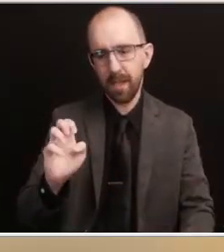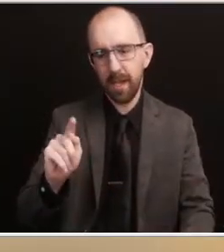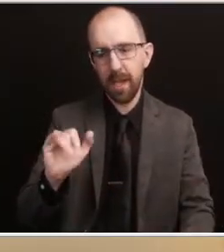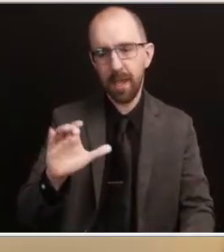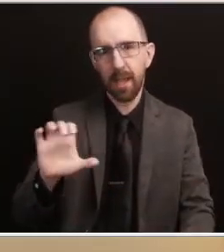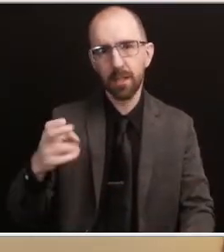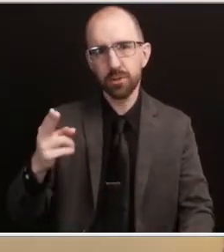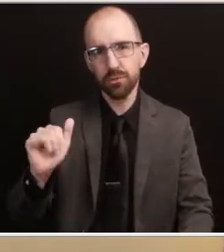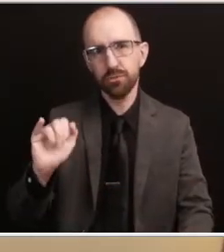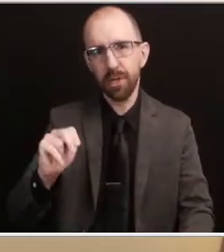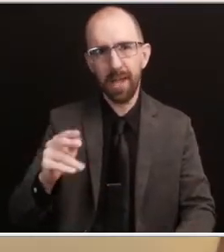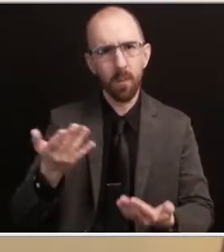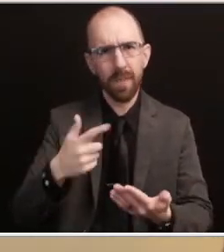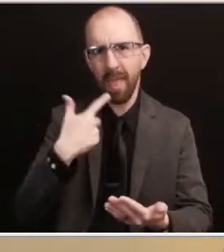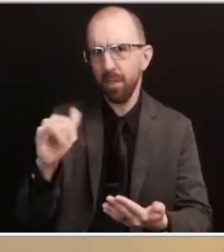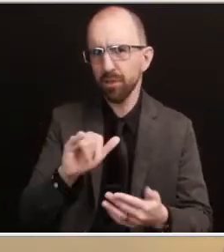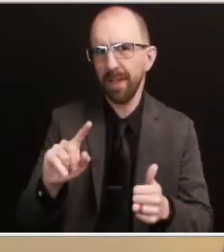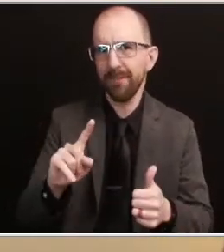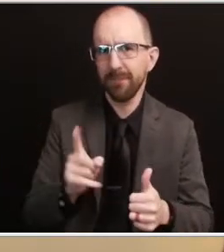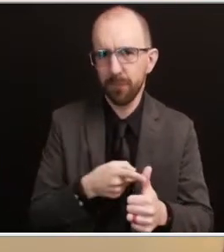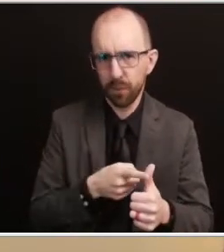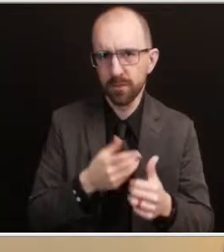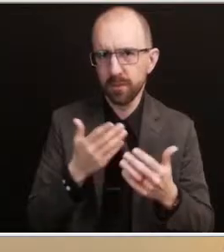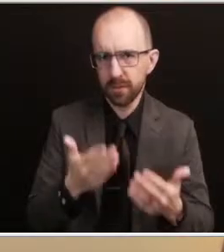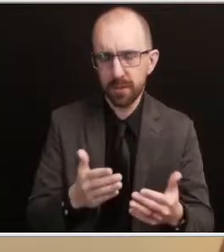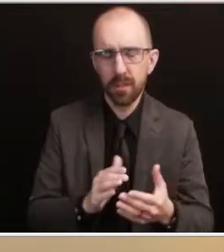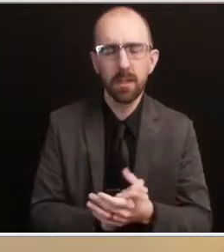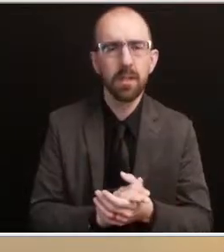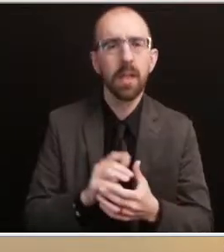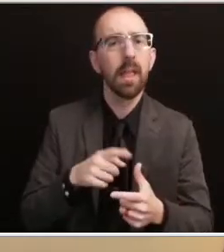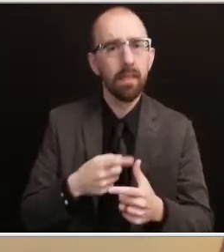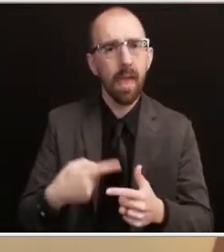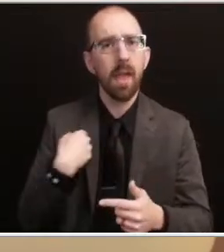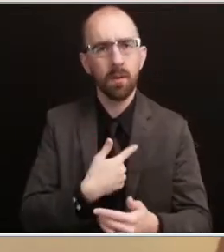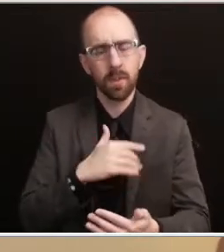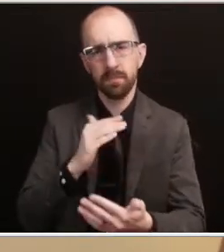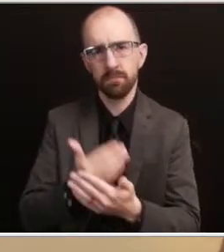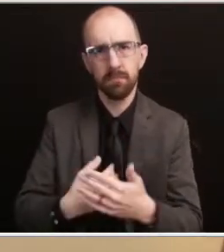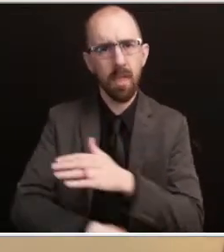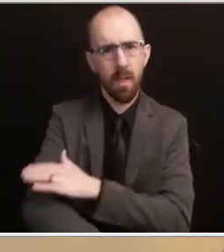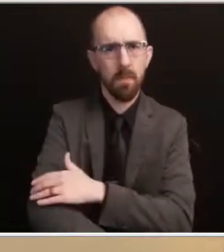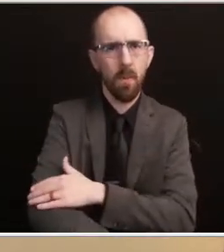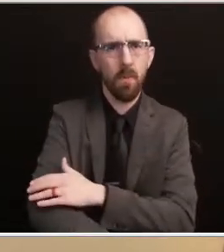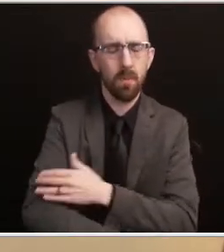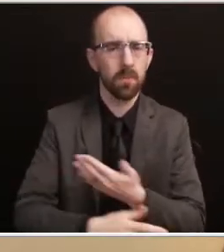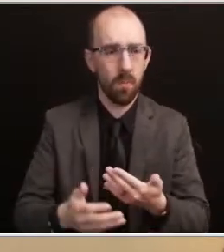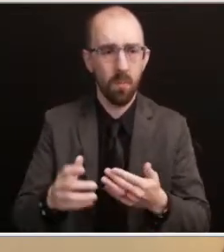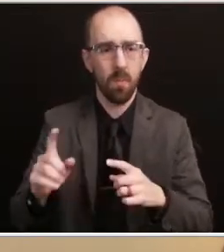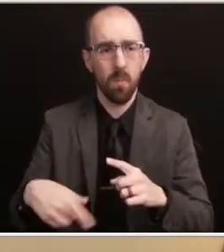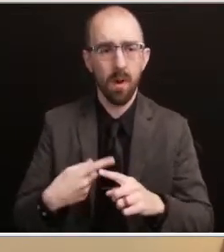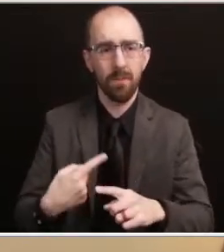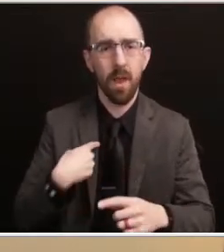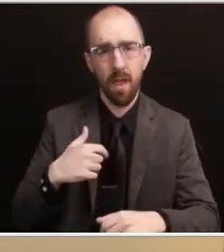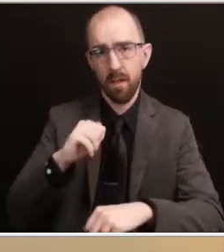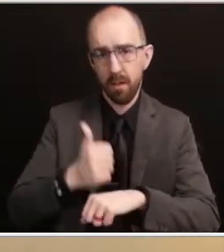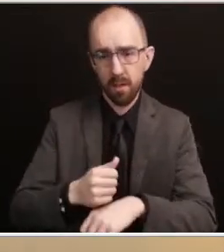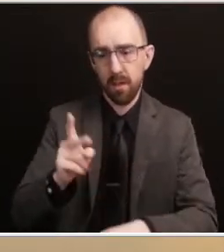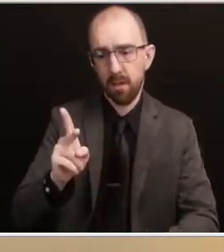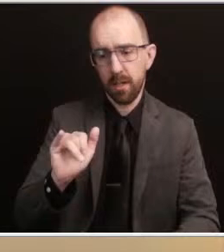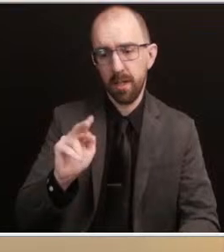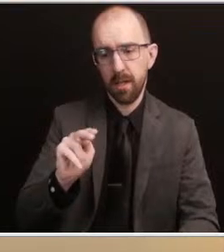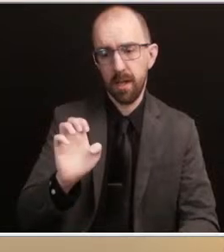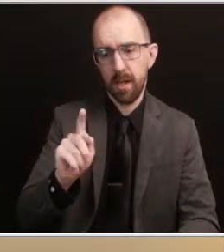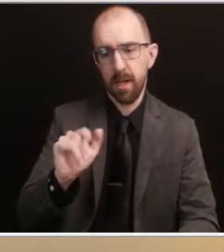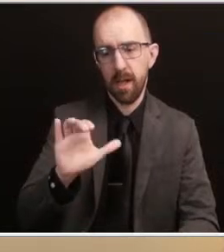what that is first. And then we get to the elbow. So once I establish that their kinetic chain isn't